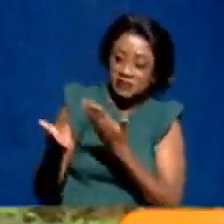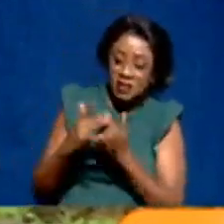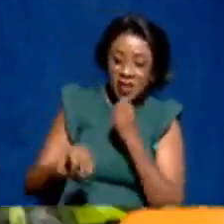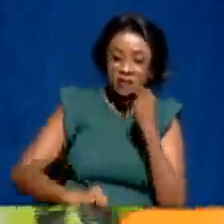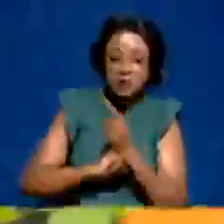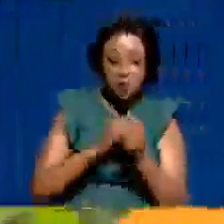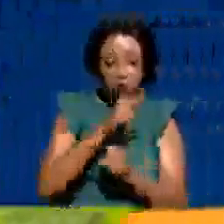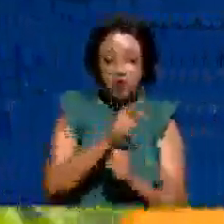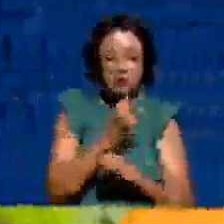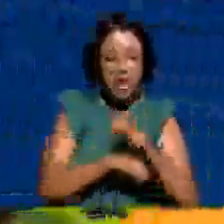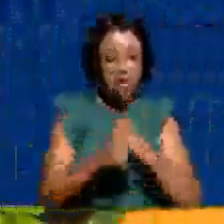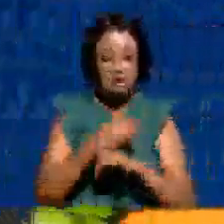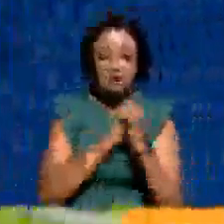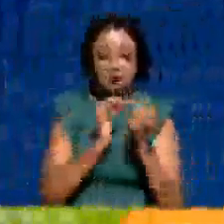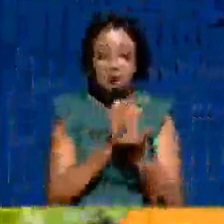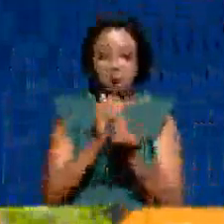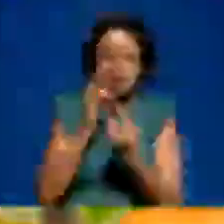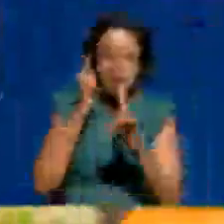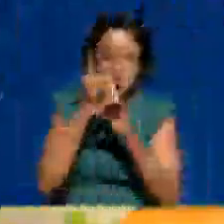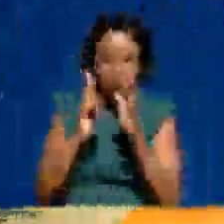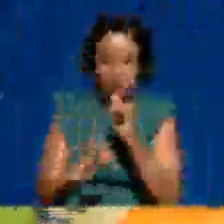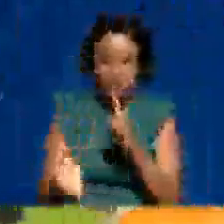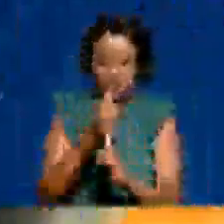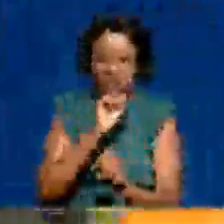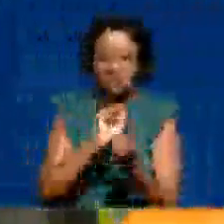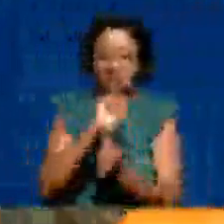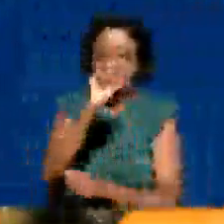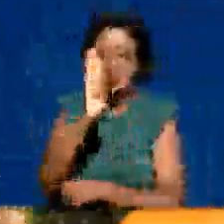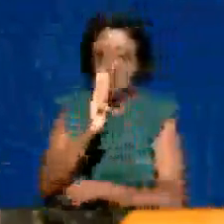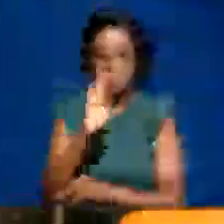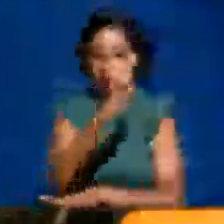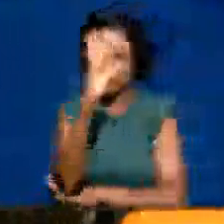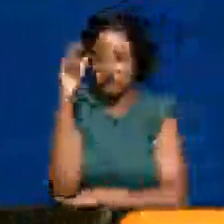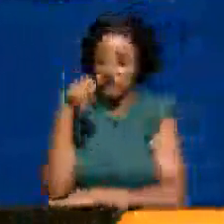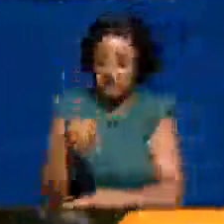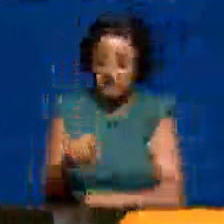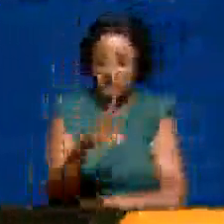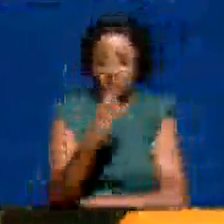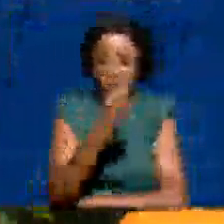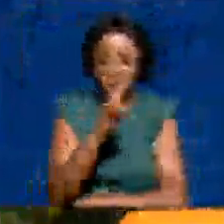conservation efforts in order to achieve the president's ambitious 15 billion trees plan by 2030.